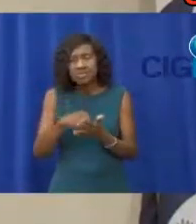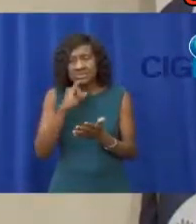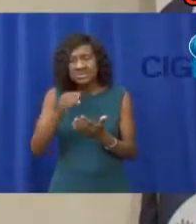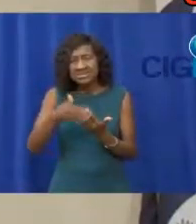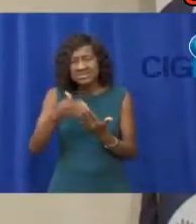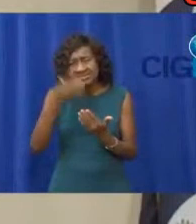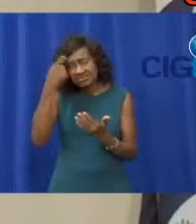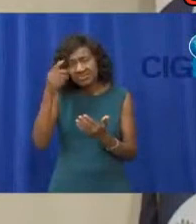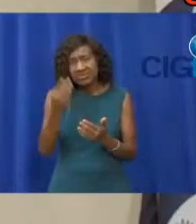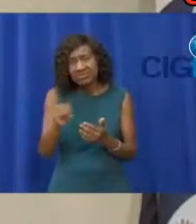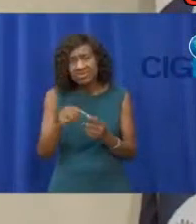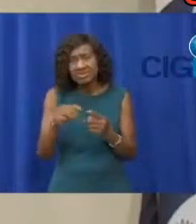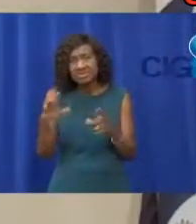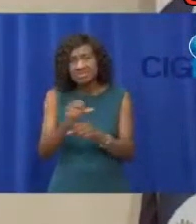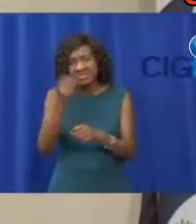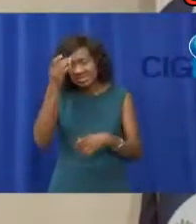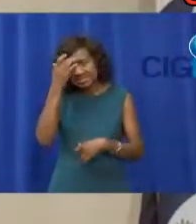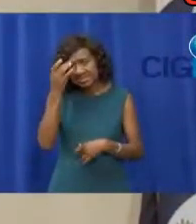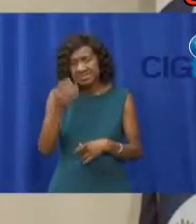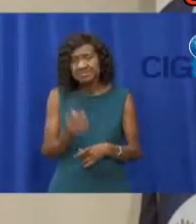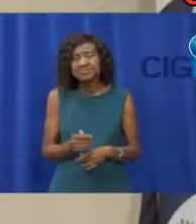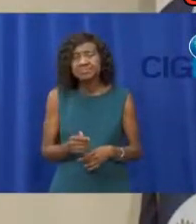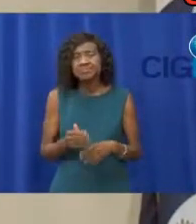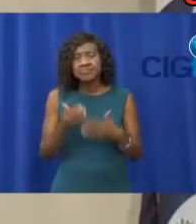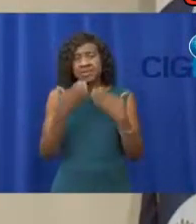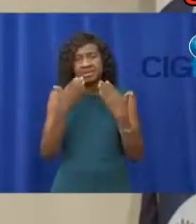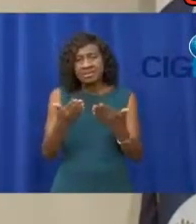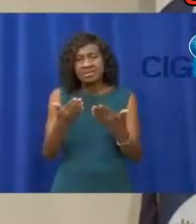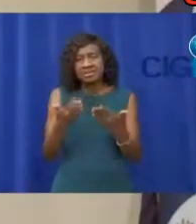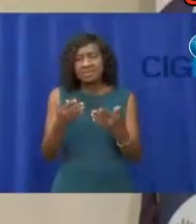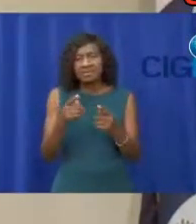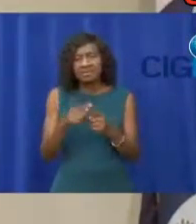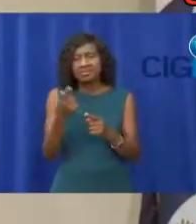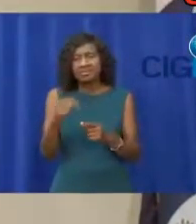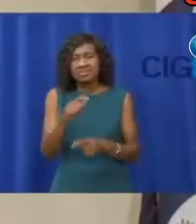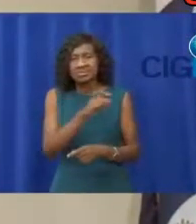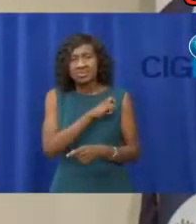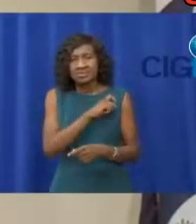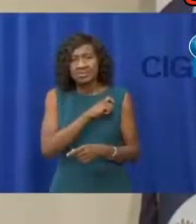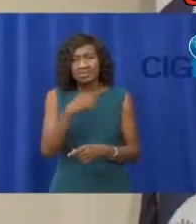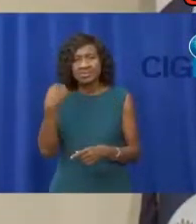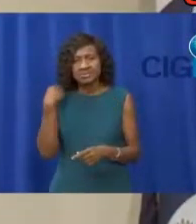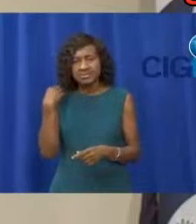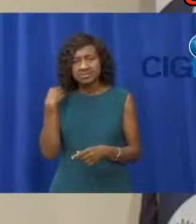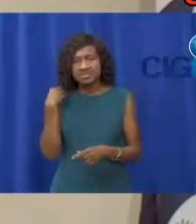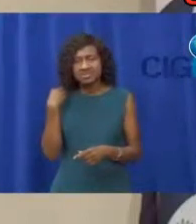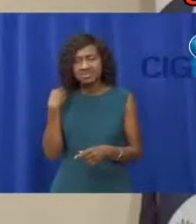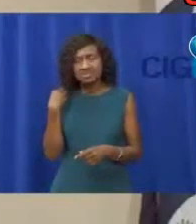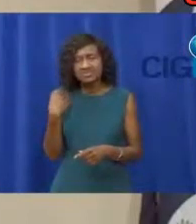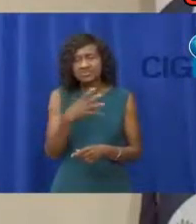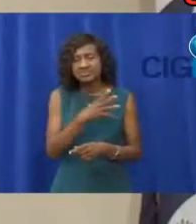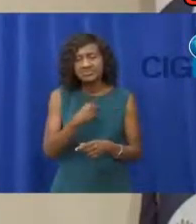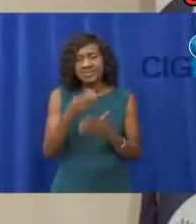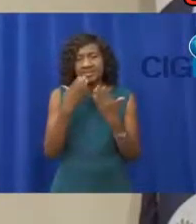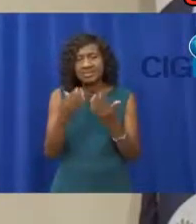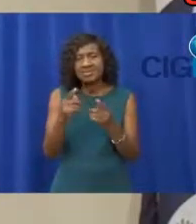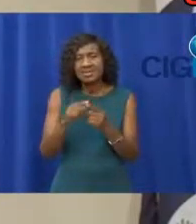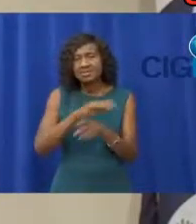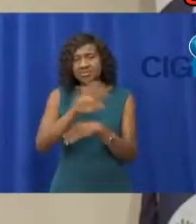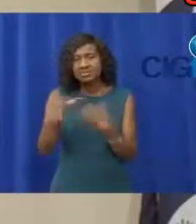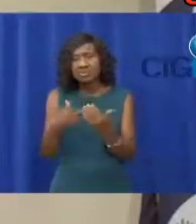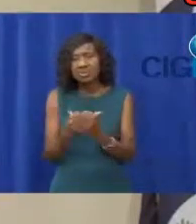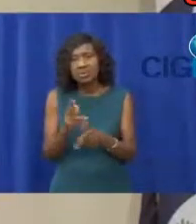going very well. Thank you to the police commissioner and everybody involved in that. And thank you again to the community for